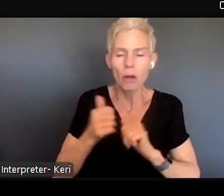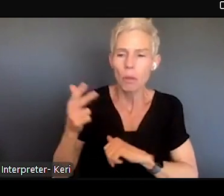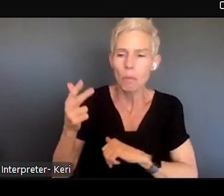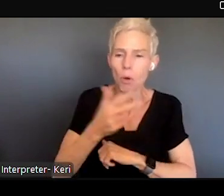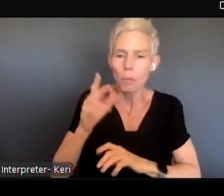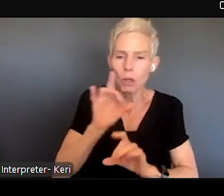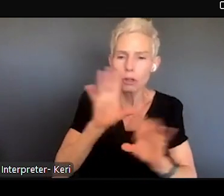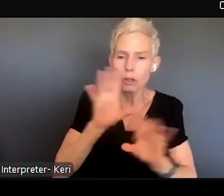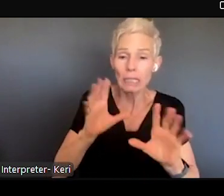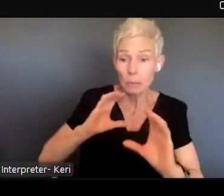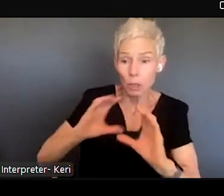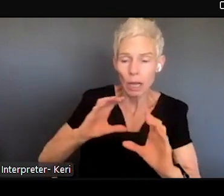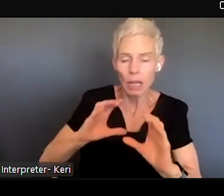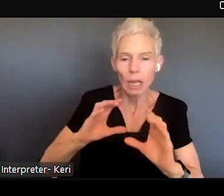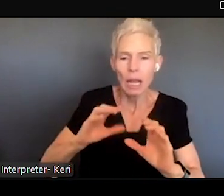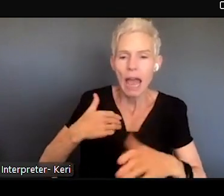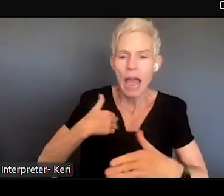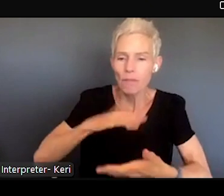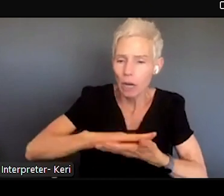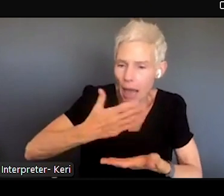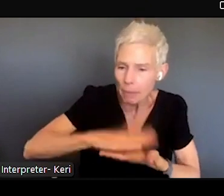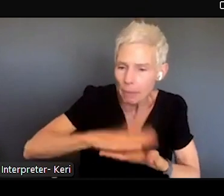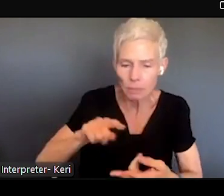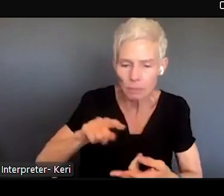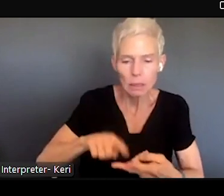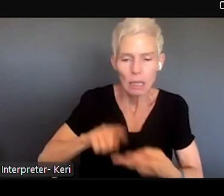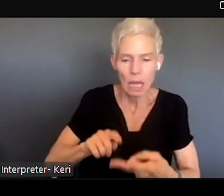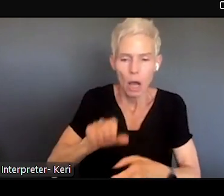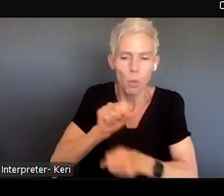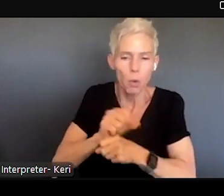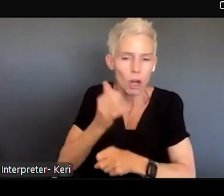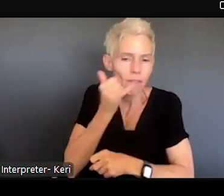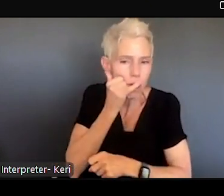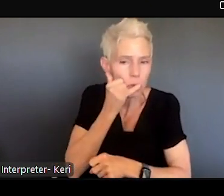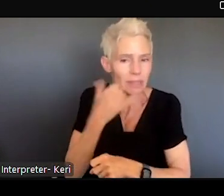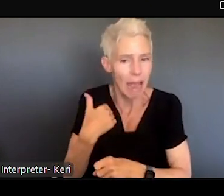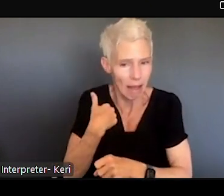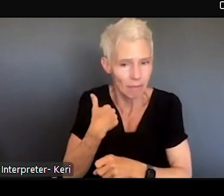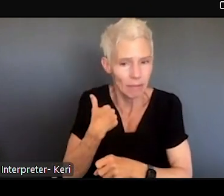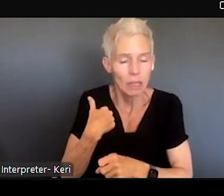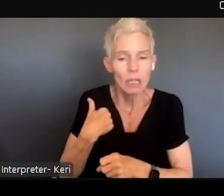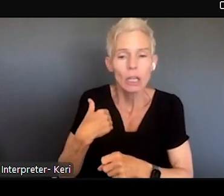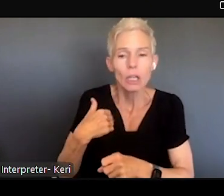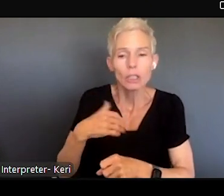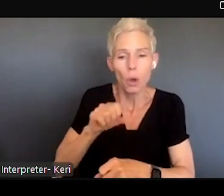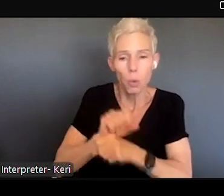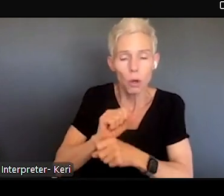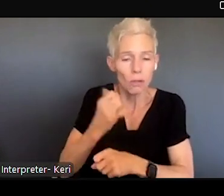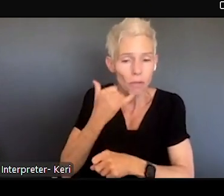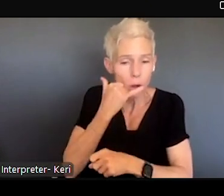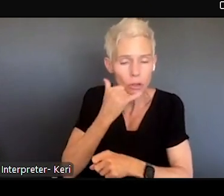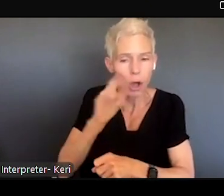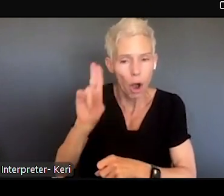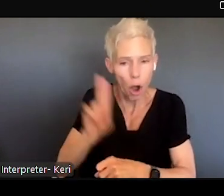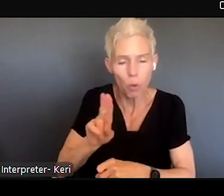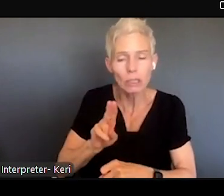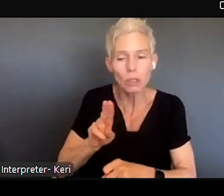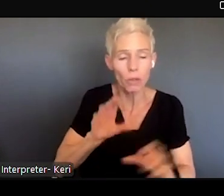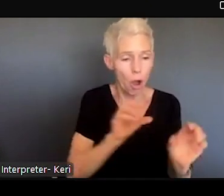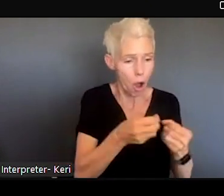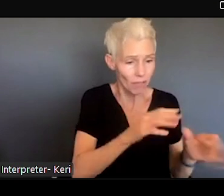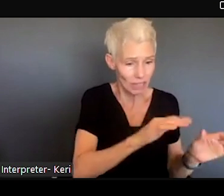have our work phones or our laptops. And generally, through our work phones, what we do is we always put in an ETA when we leave the